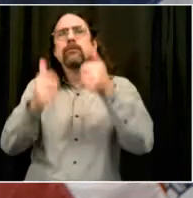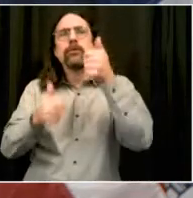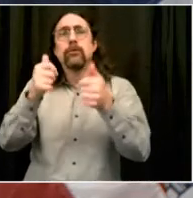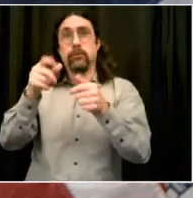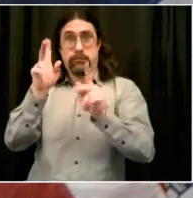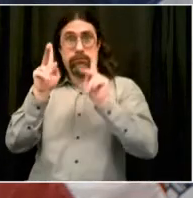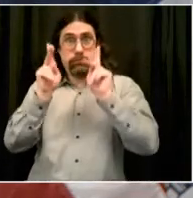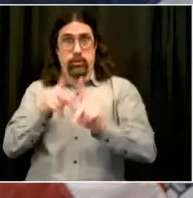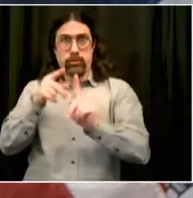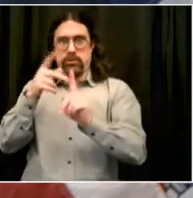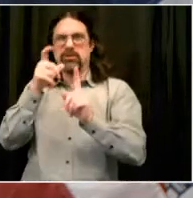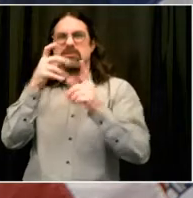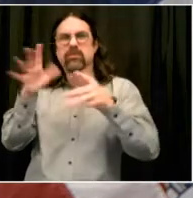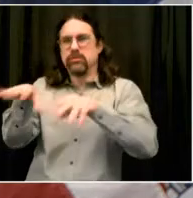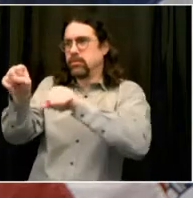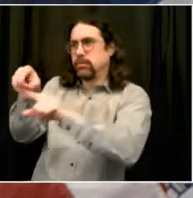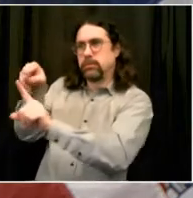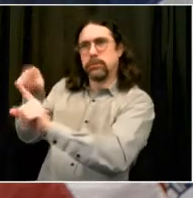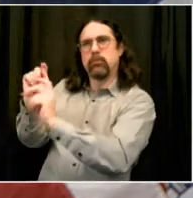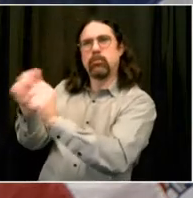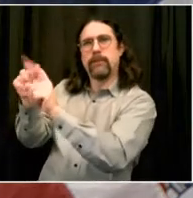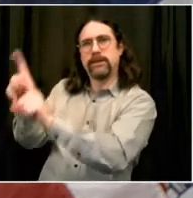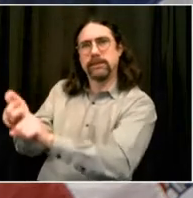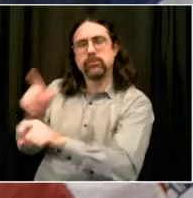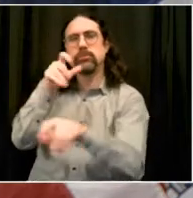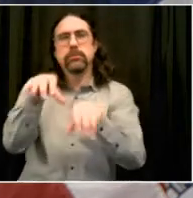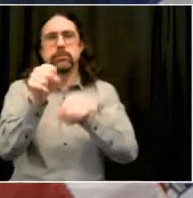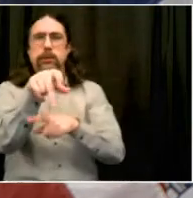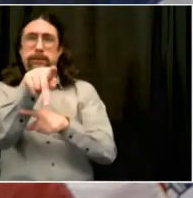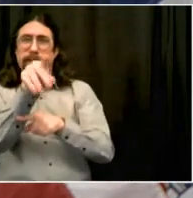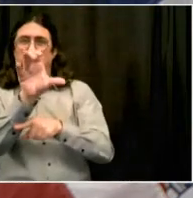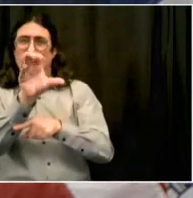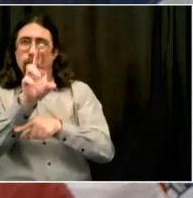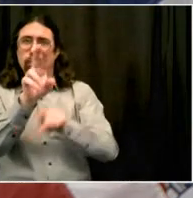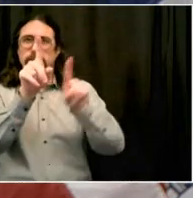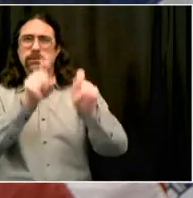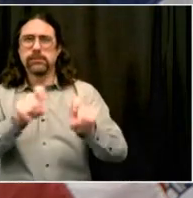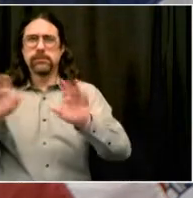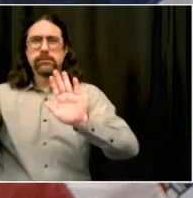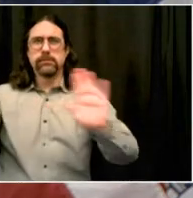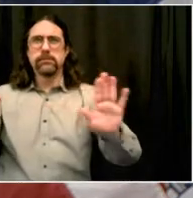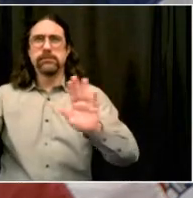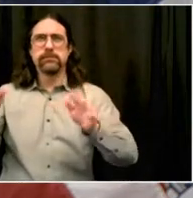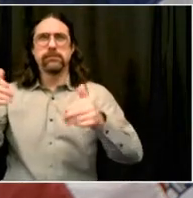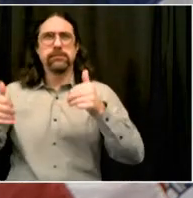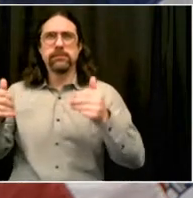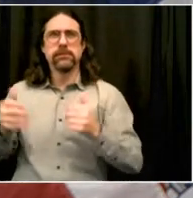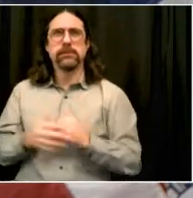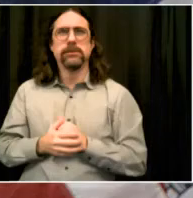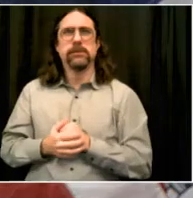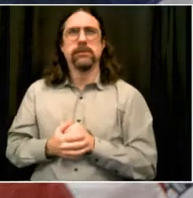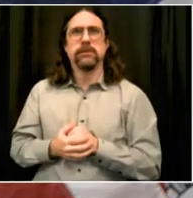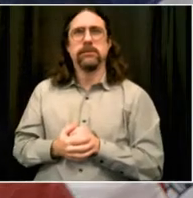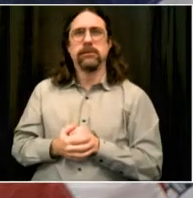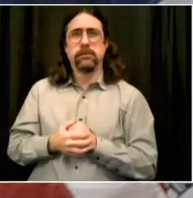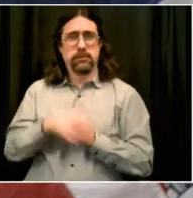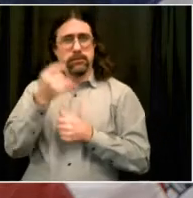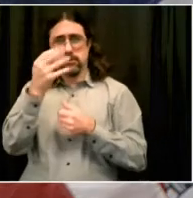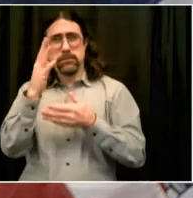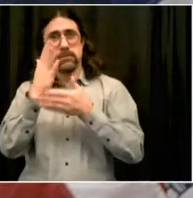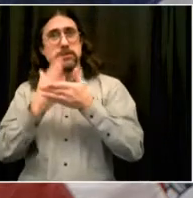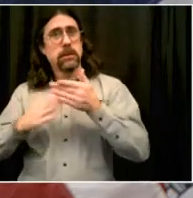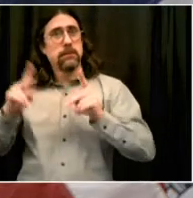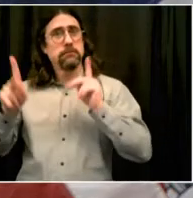me start with Dr. Long and then see if Dr. Varma or Dr. Johnson want to add anything. Yeah, and I appreciate